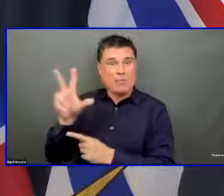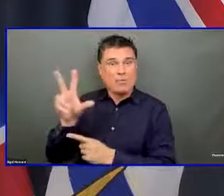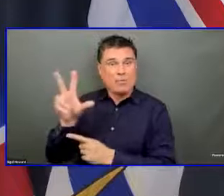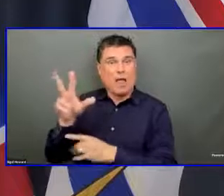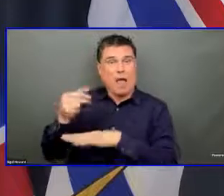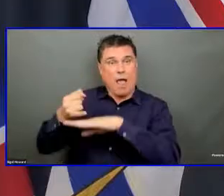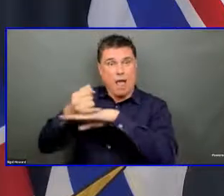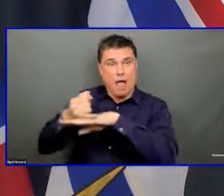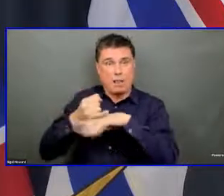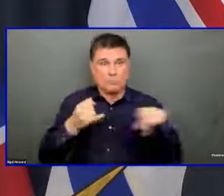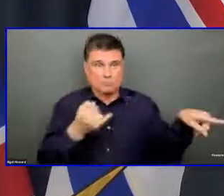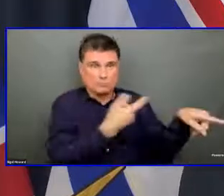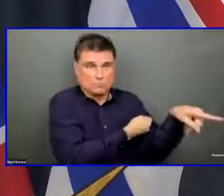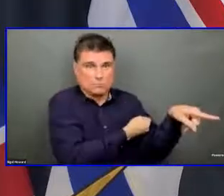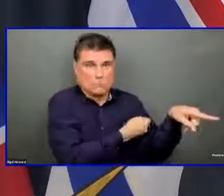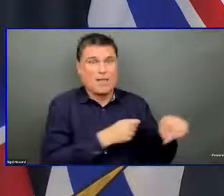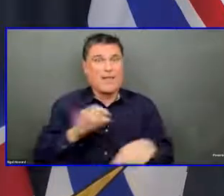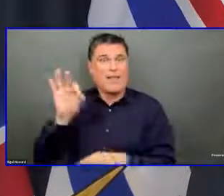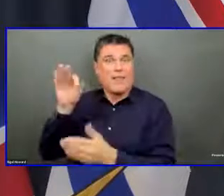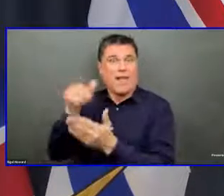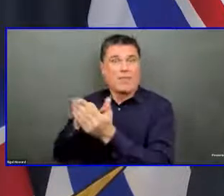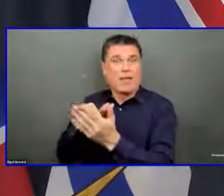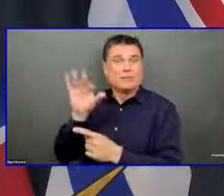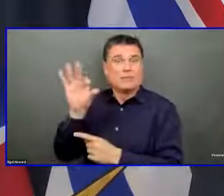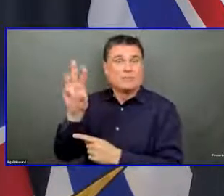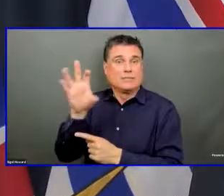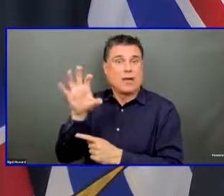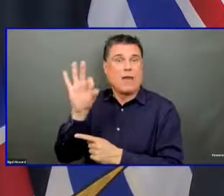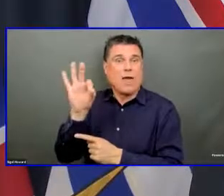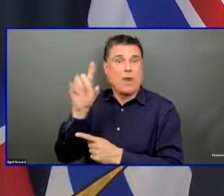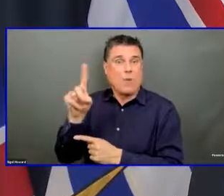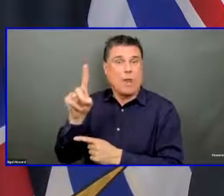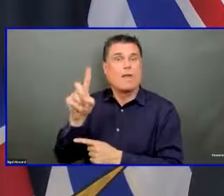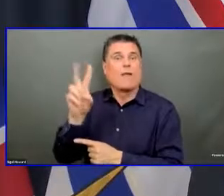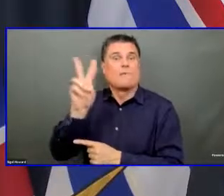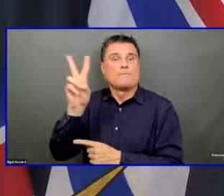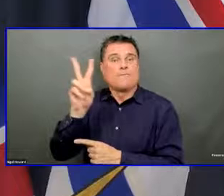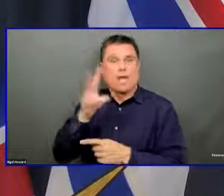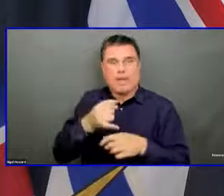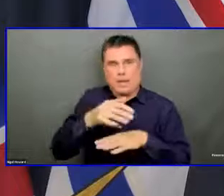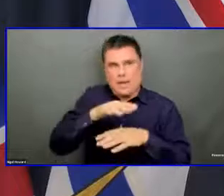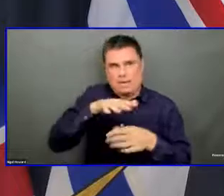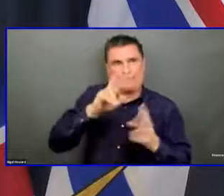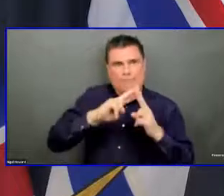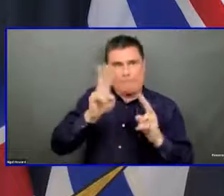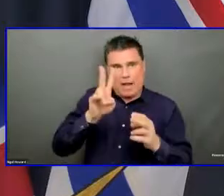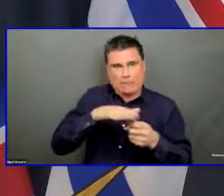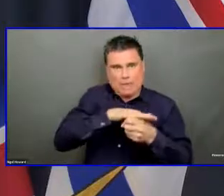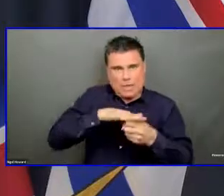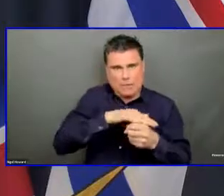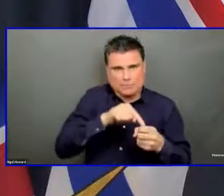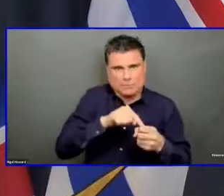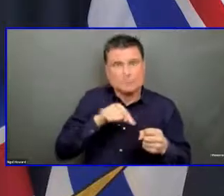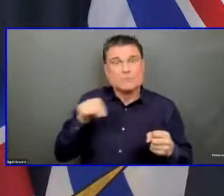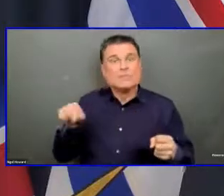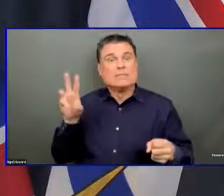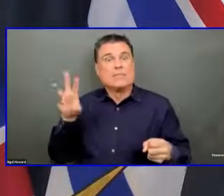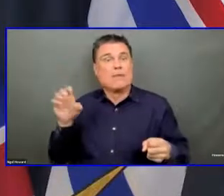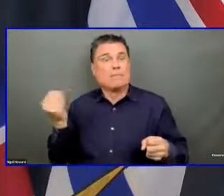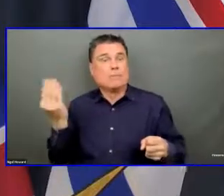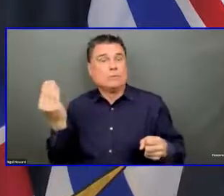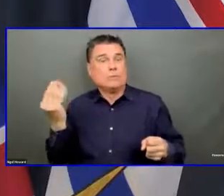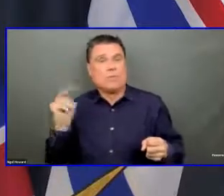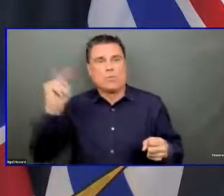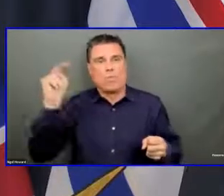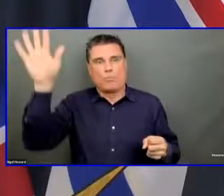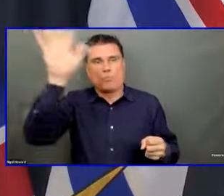9,691 in Vancouver Coastal Health, and 3,614 in the Northern Health Authority. I want to say that